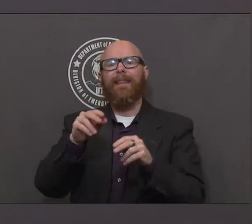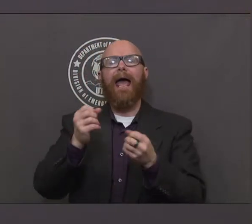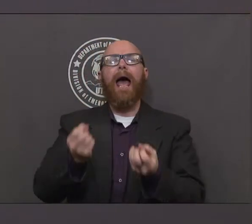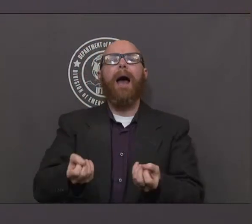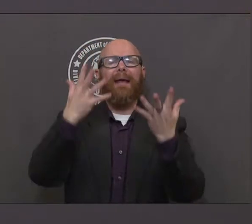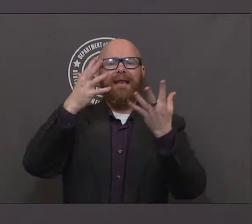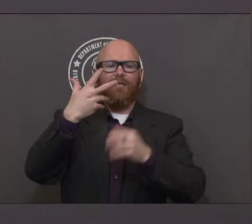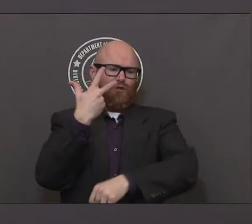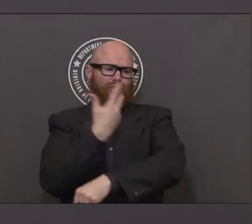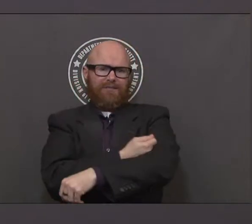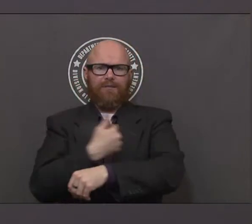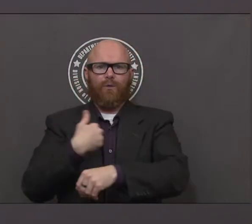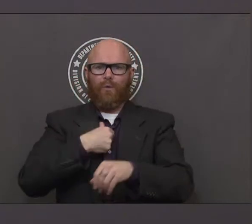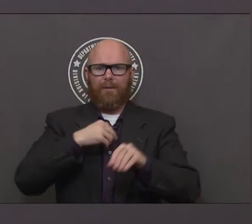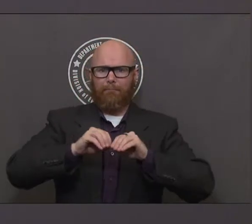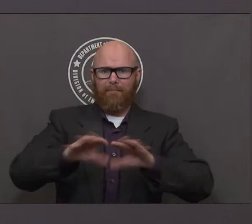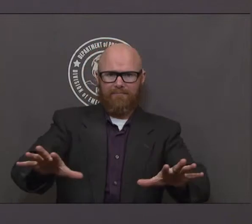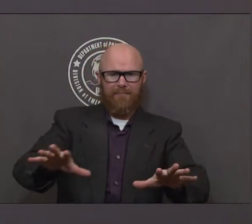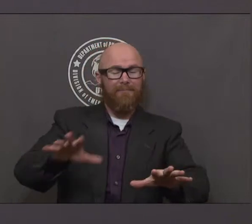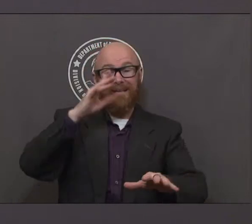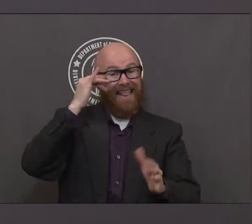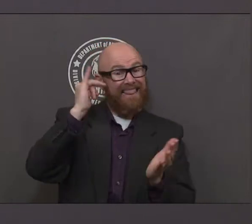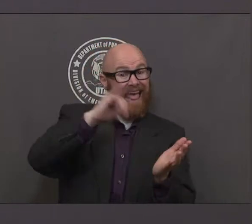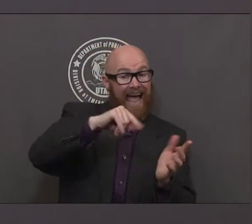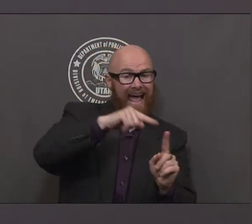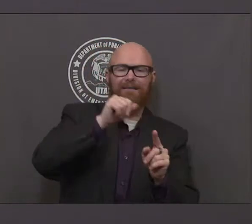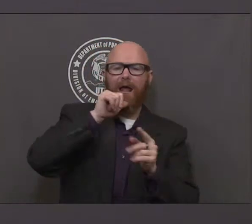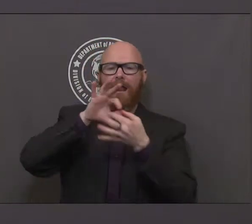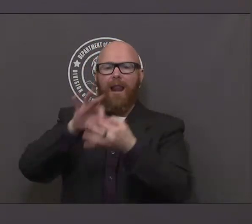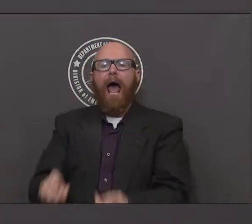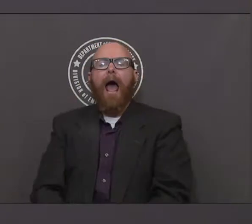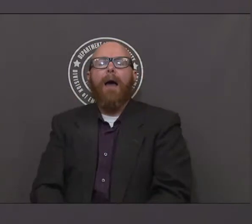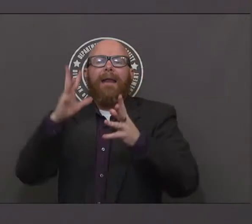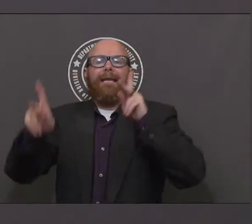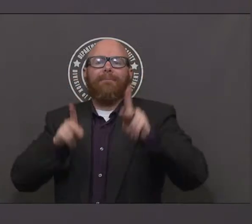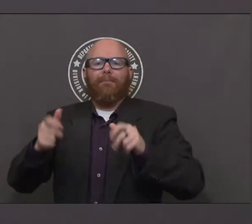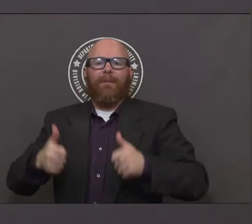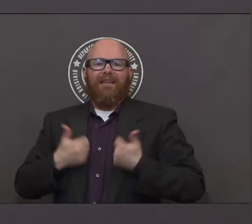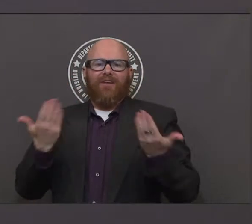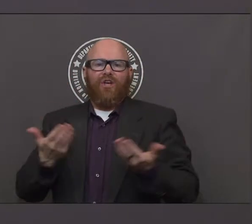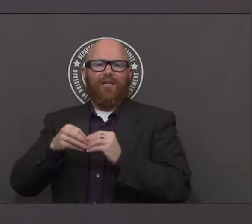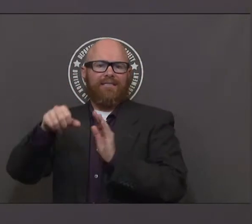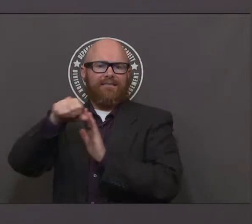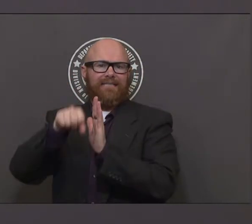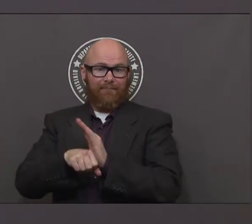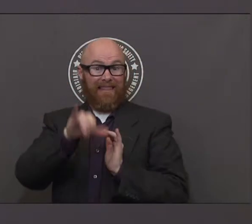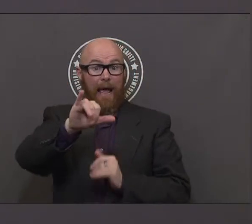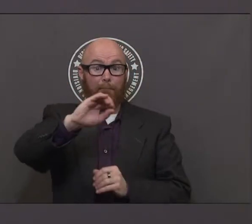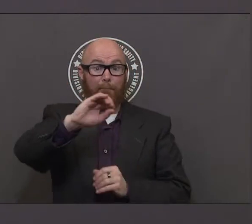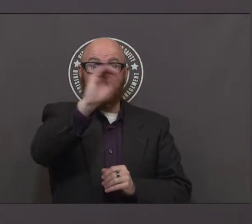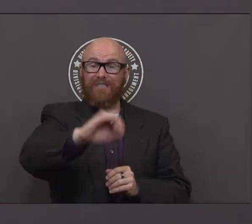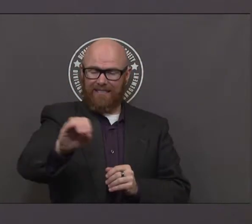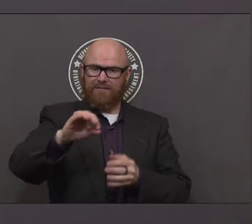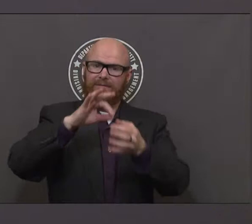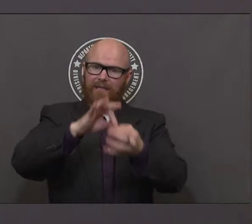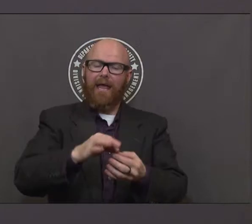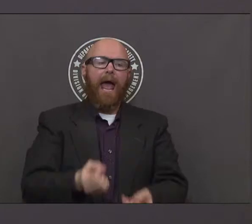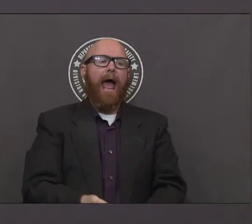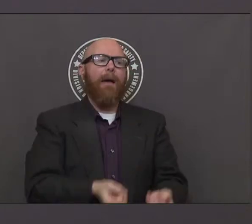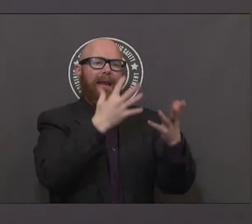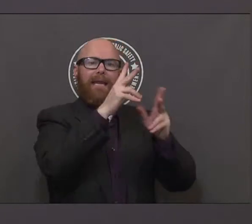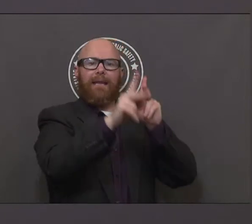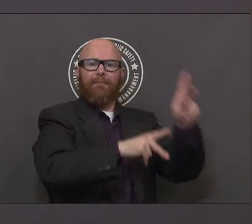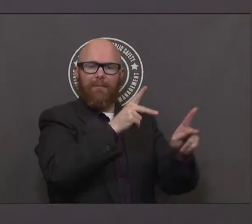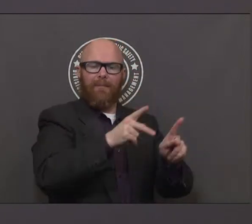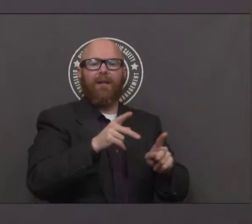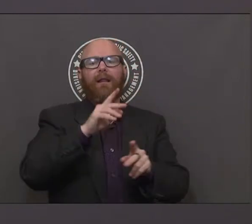isn't based on our population. The distribution of the vaccine to our state is only based on our adult